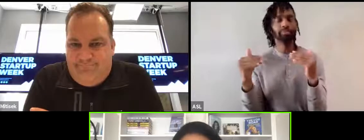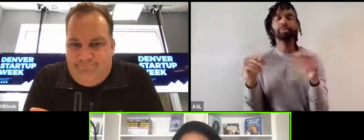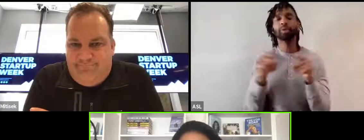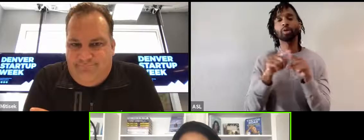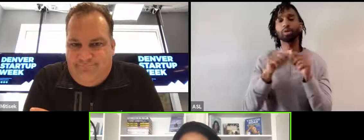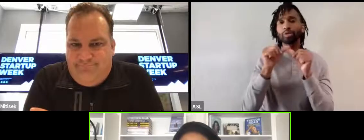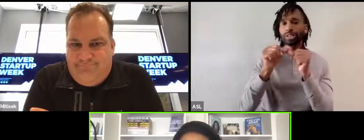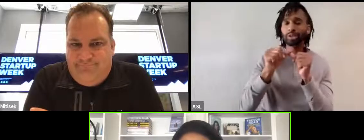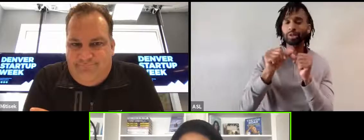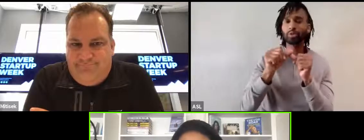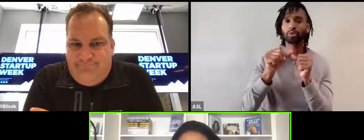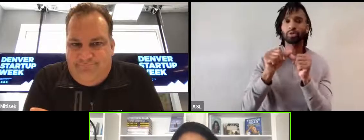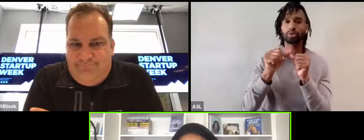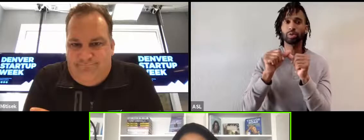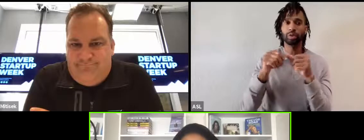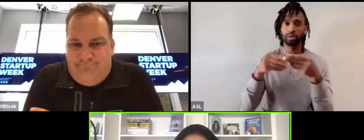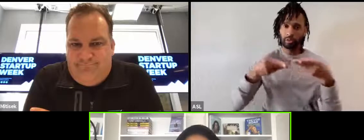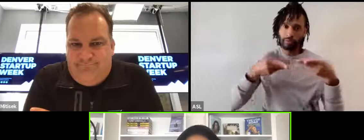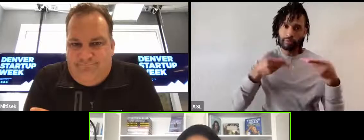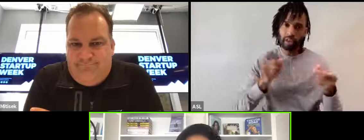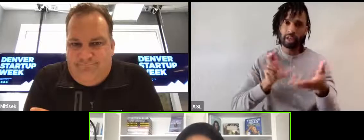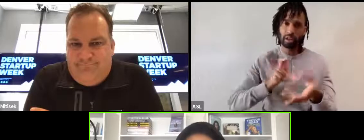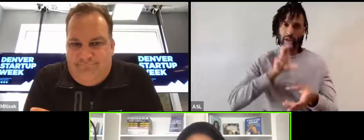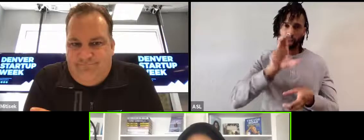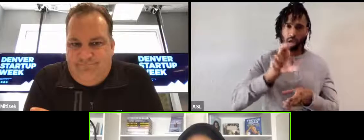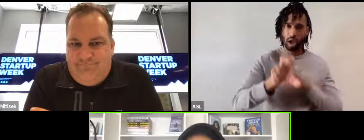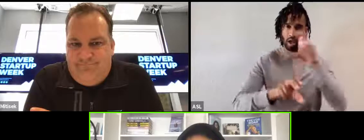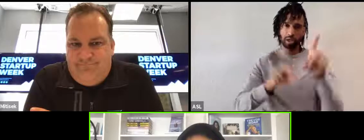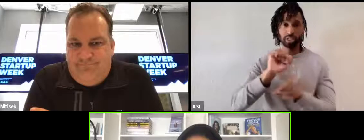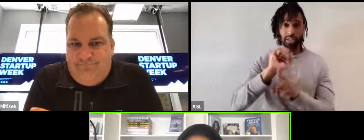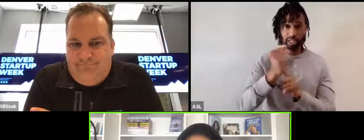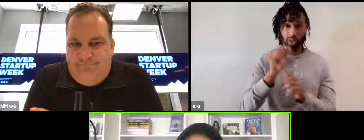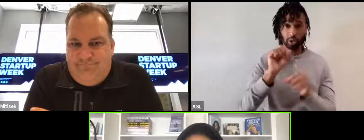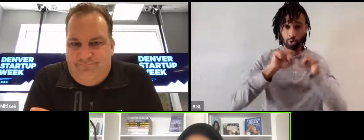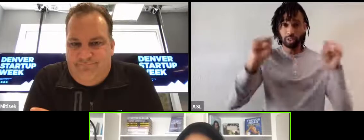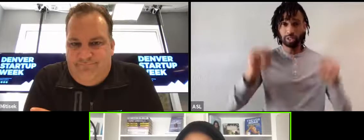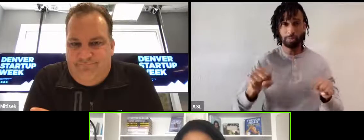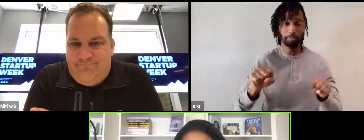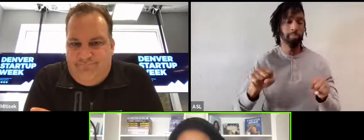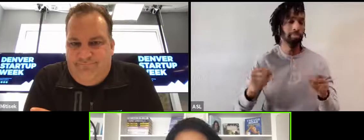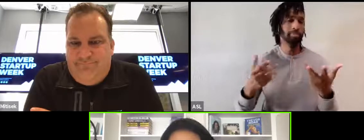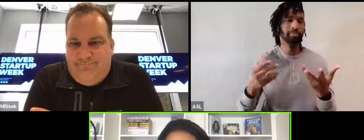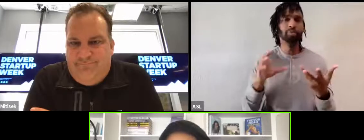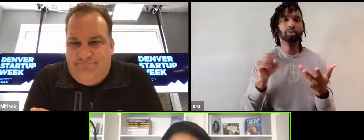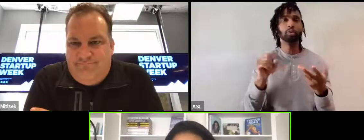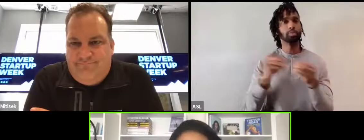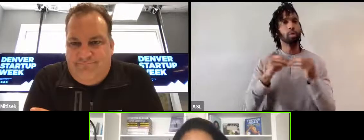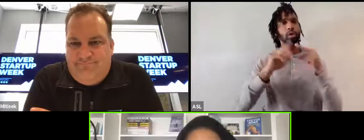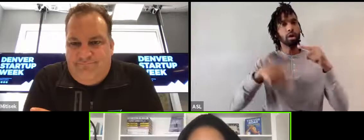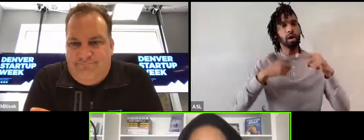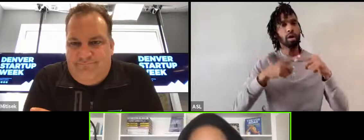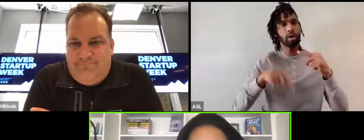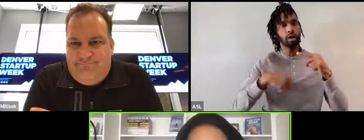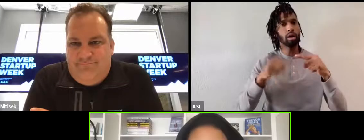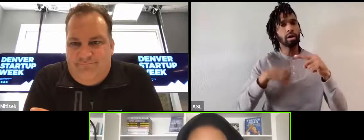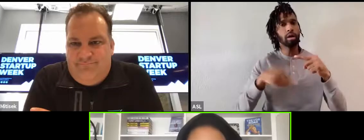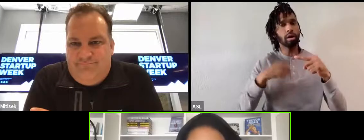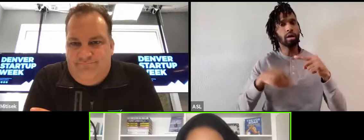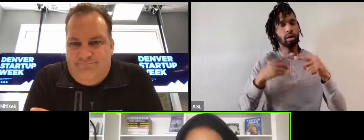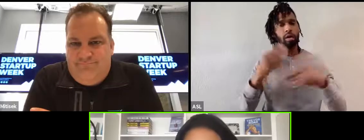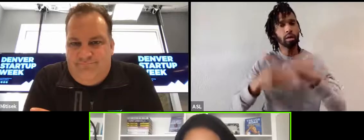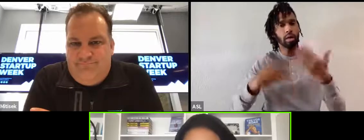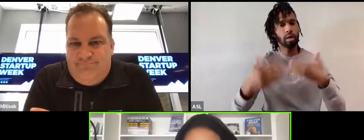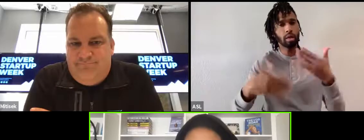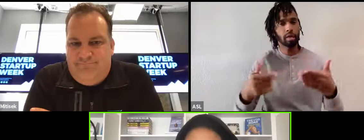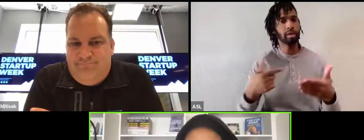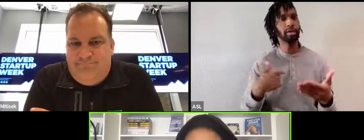to feed that into the ecosystem so that it's this cyclical motion. And that's what I